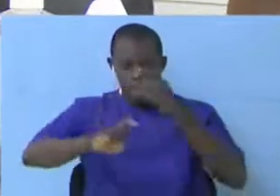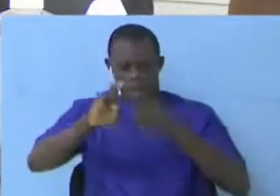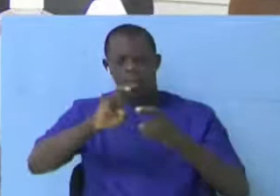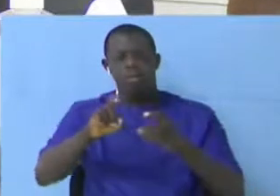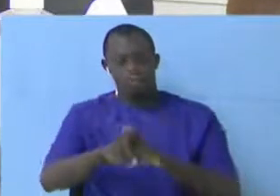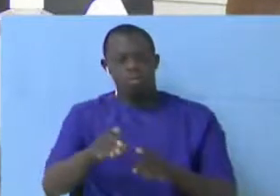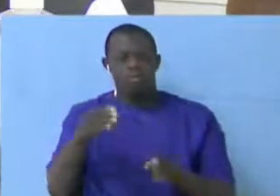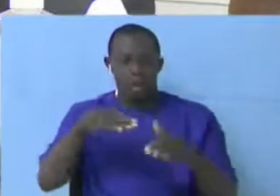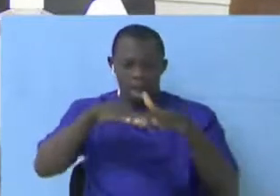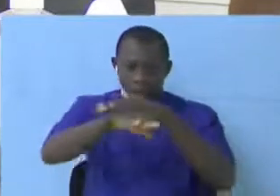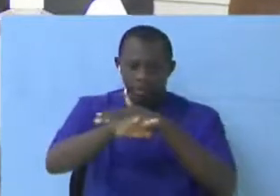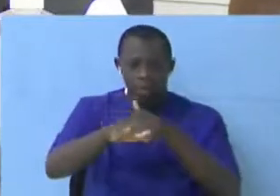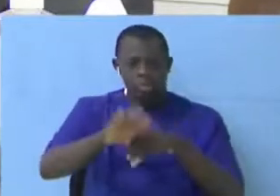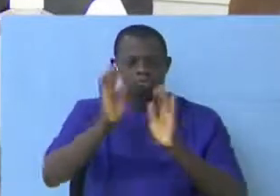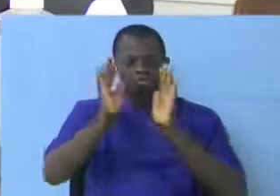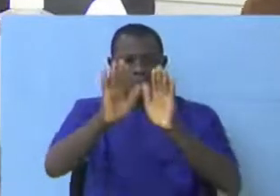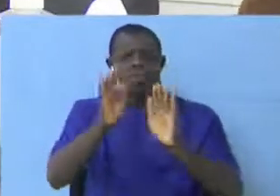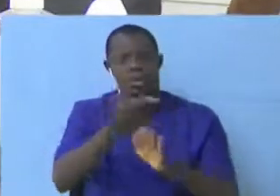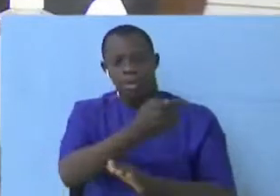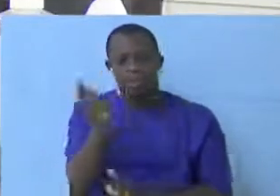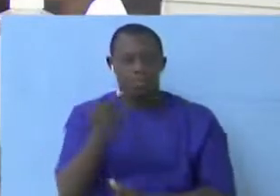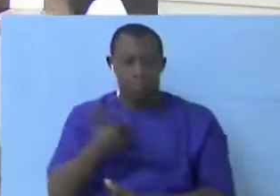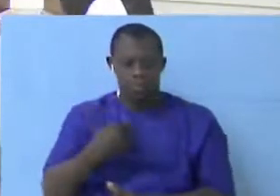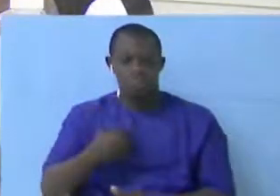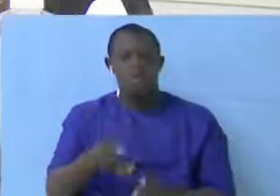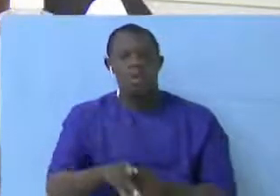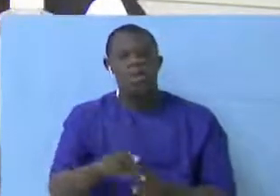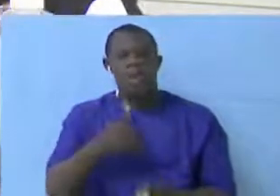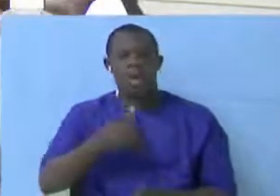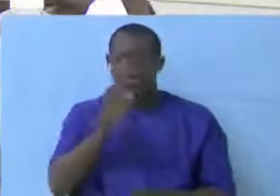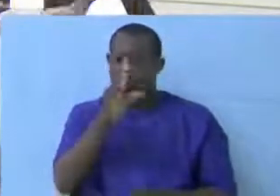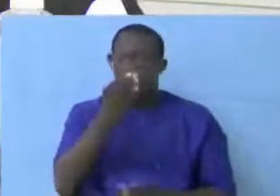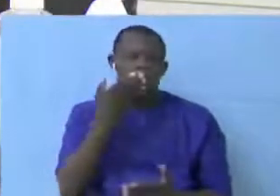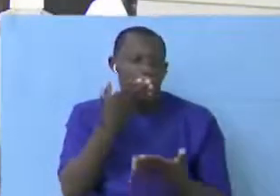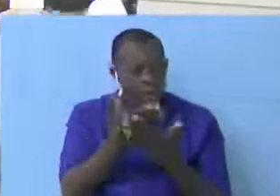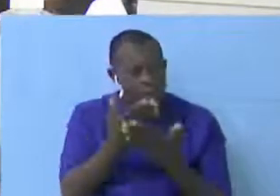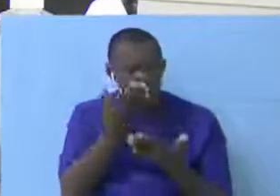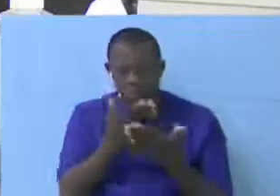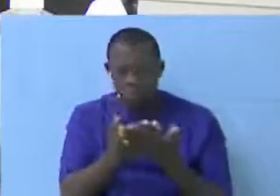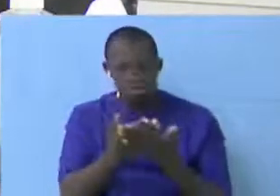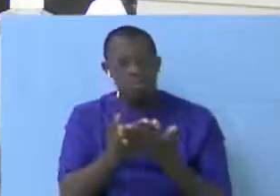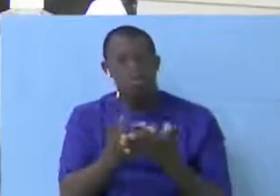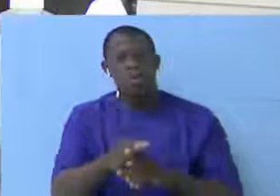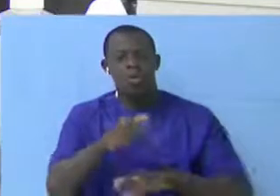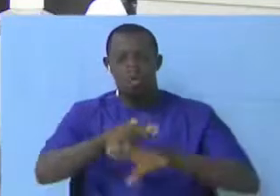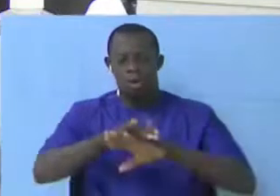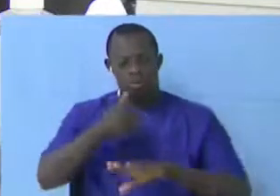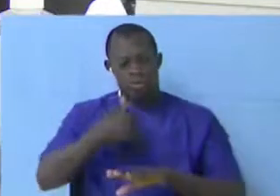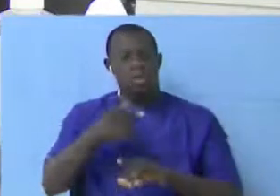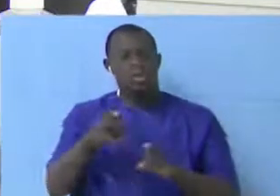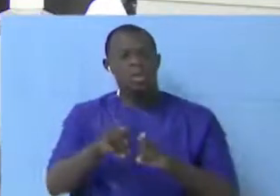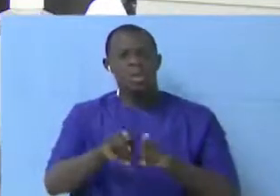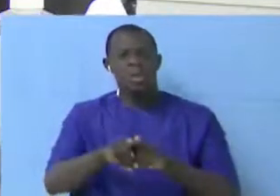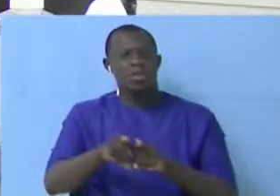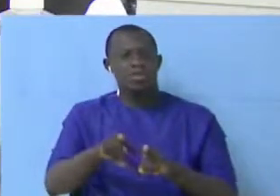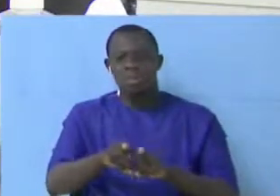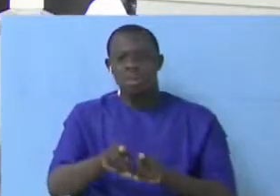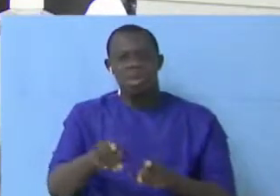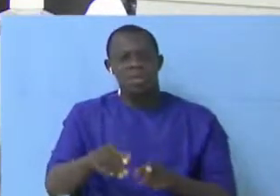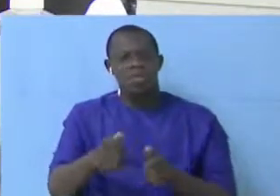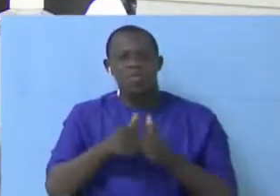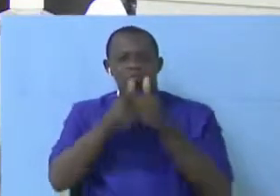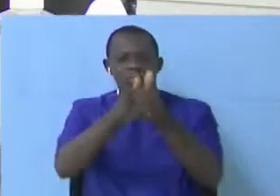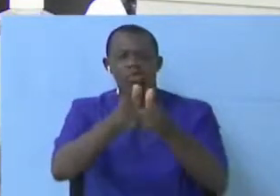them. I said, please, but for me, I mean, on the whole, I was signing my death warrant.